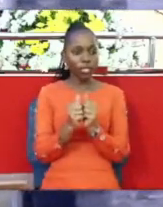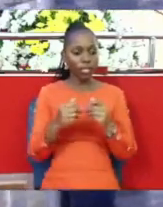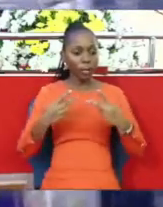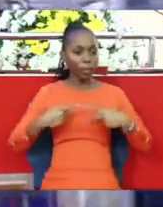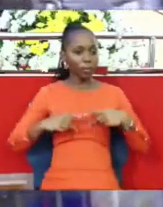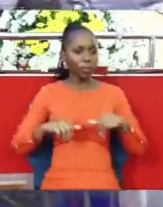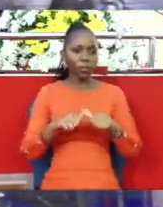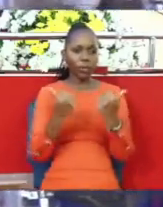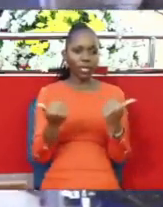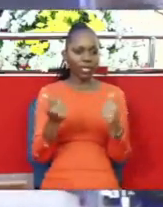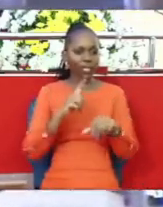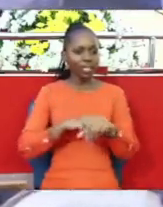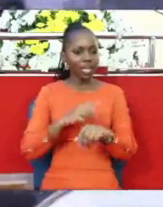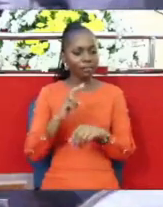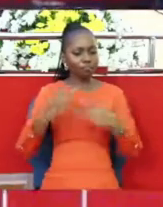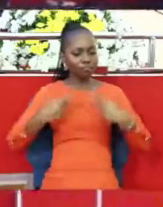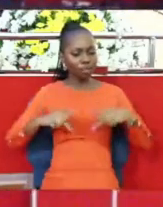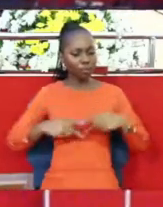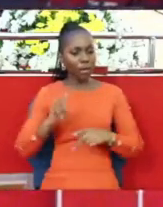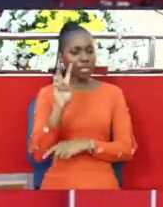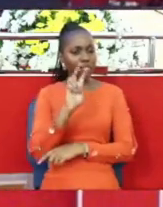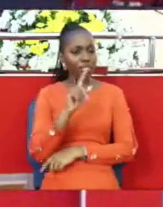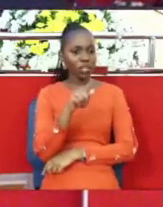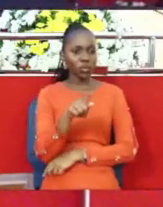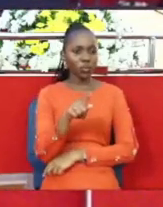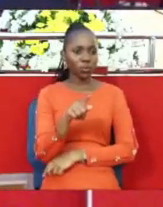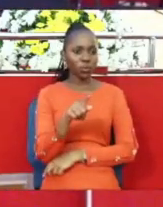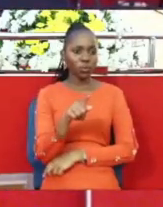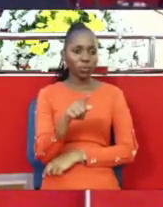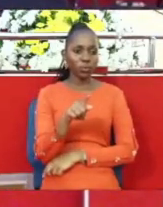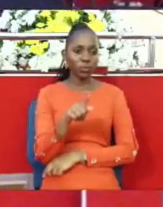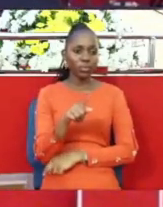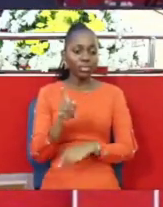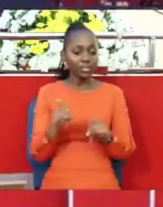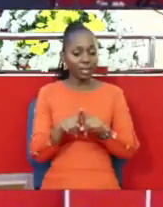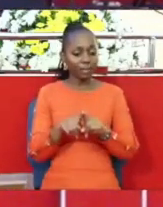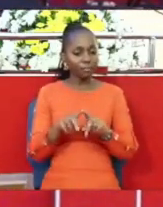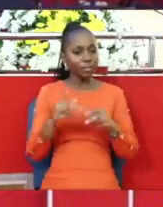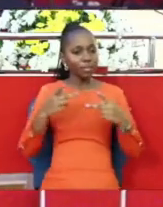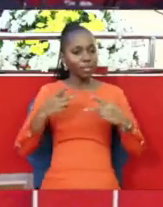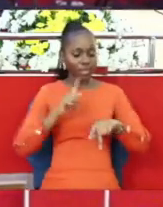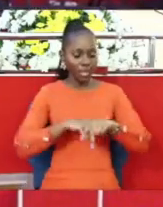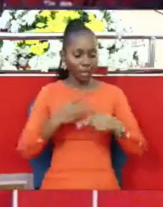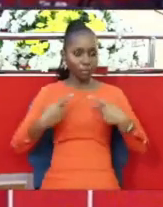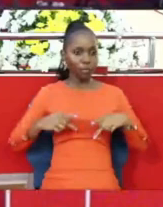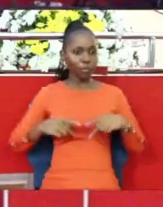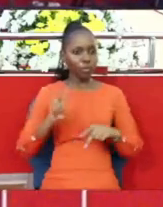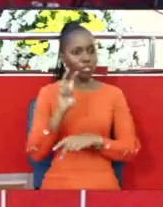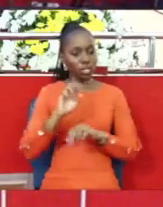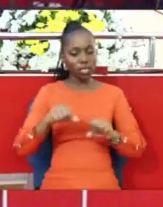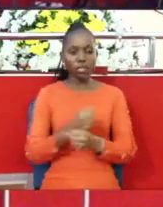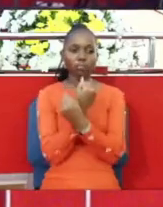hata wakati watu wasipokuona. The name of the Lord is a strong tower. Jina la Bwana ni ngome imara. The righteous run into it. Wenye